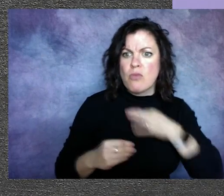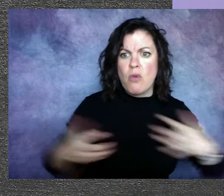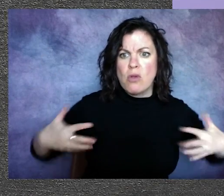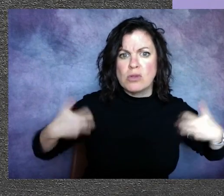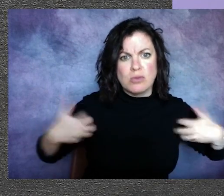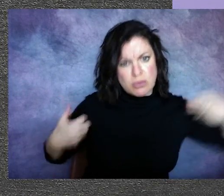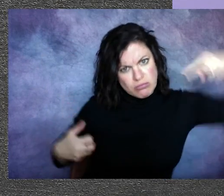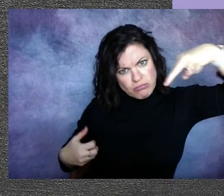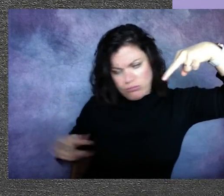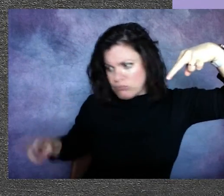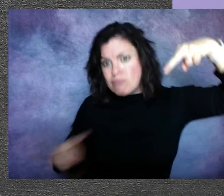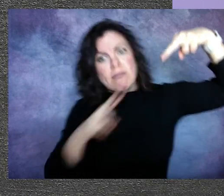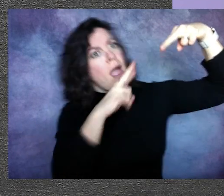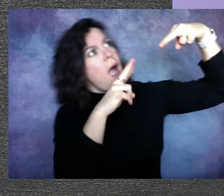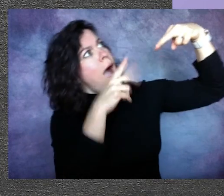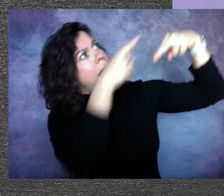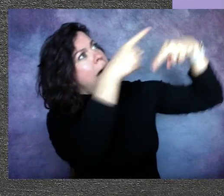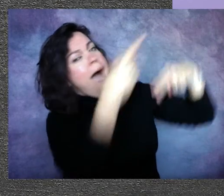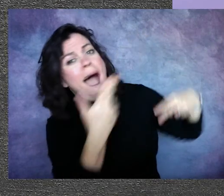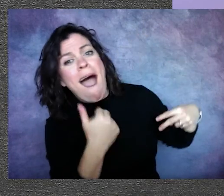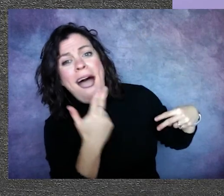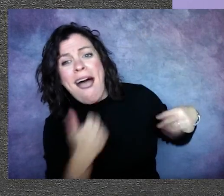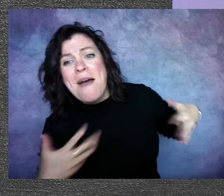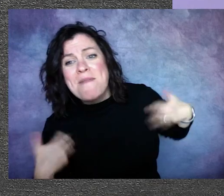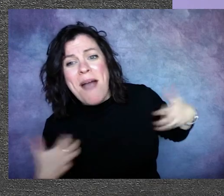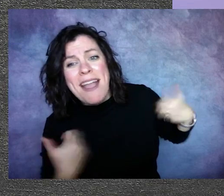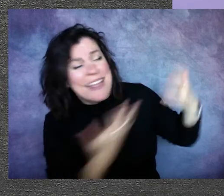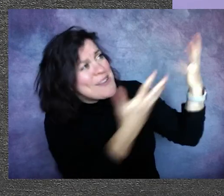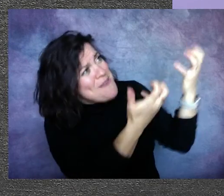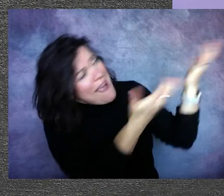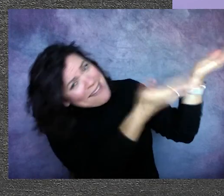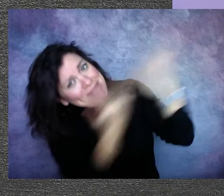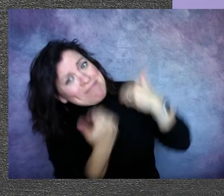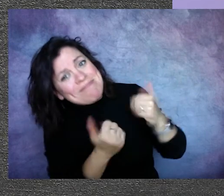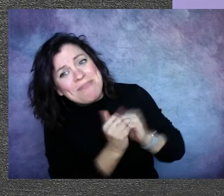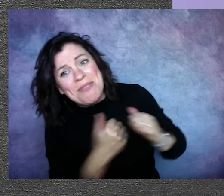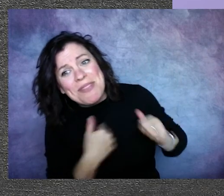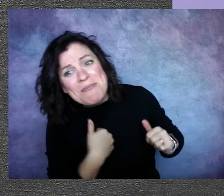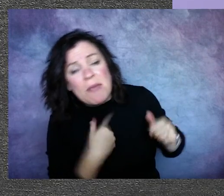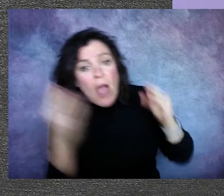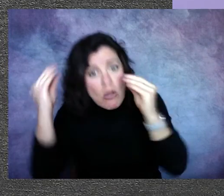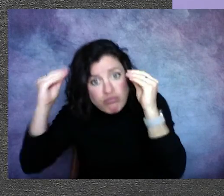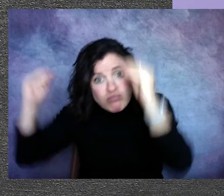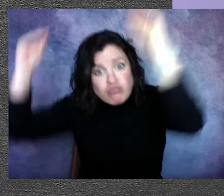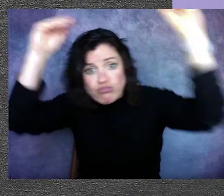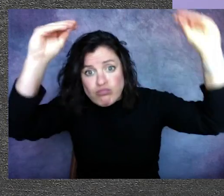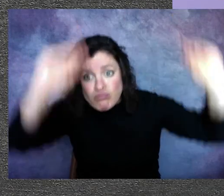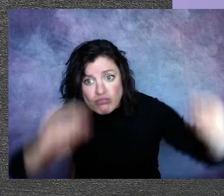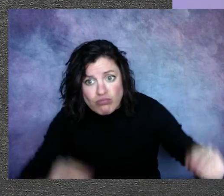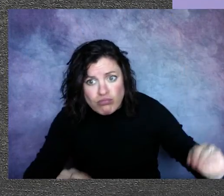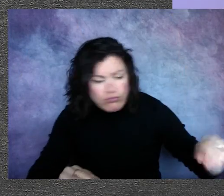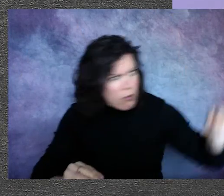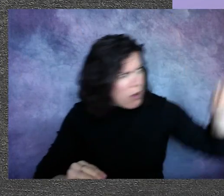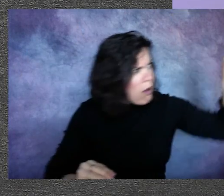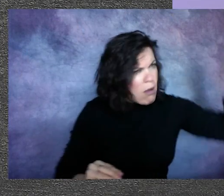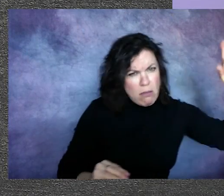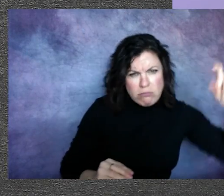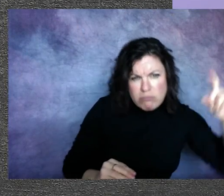home with me. He put his hat on the ground, and of course George was curious. He came down the tree to look at the large yellow